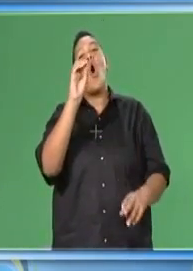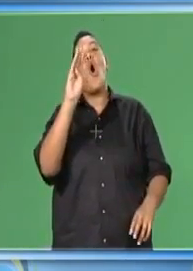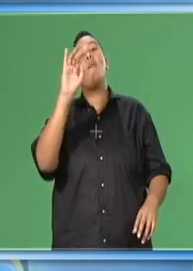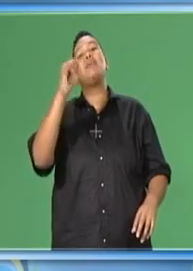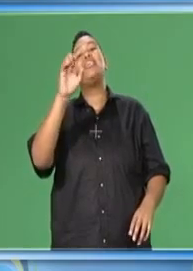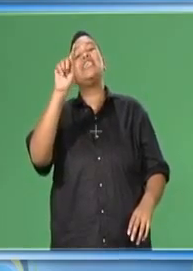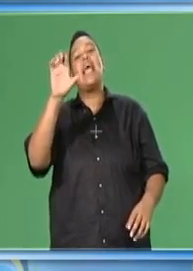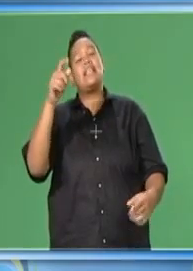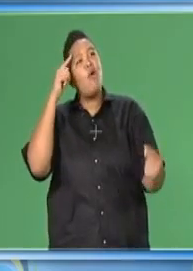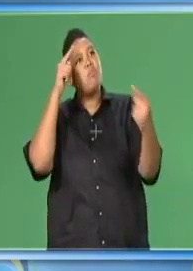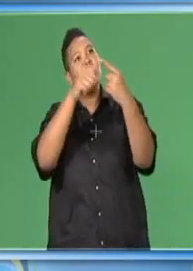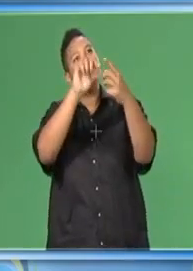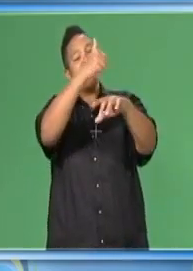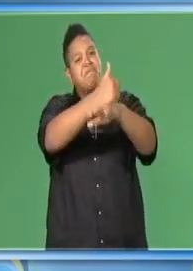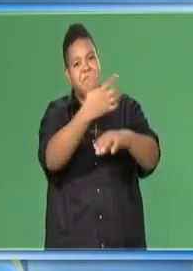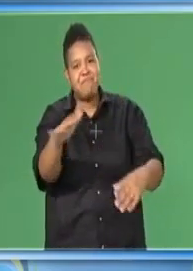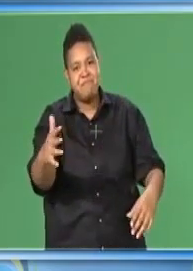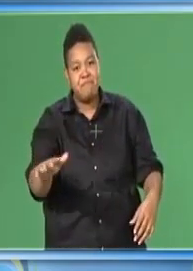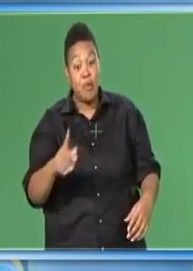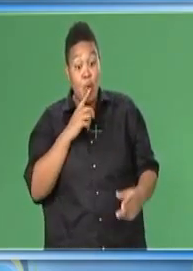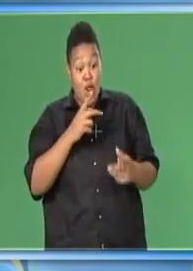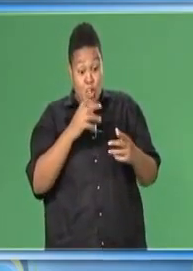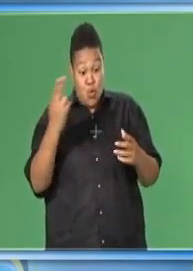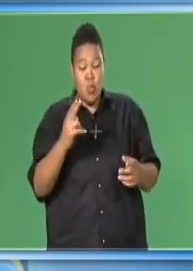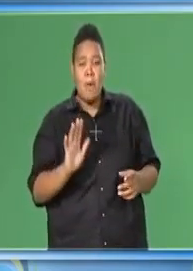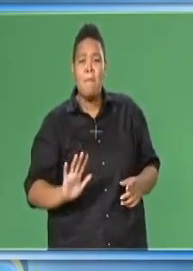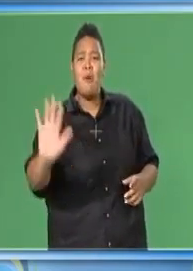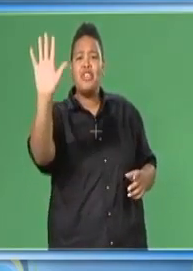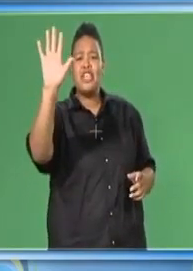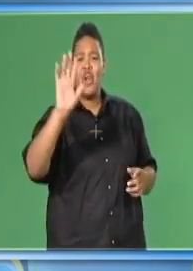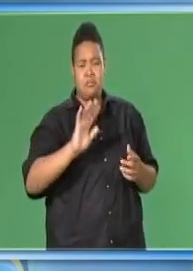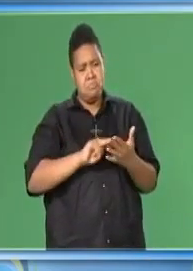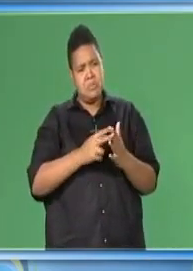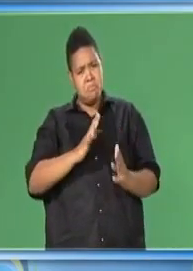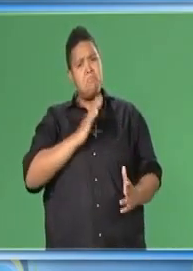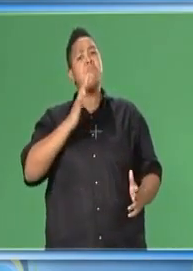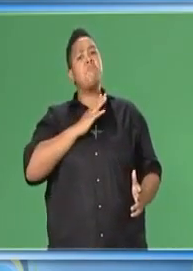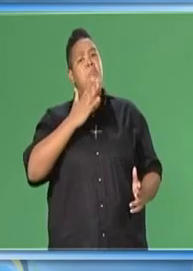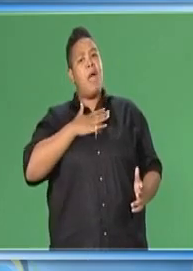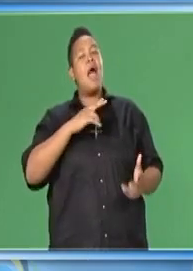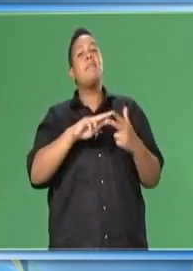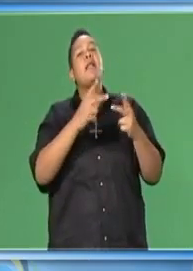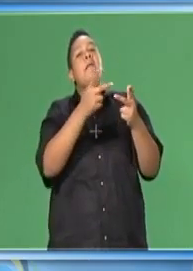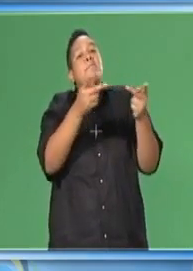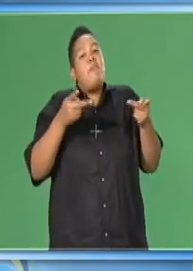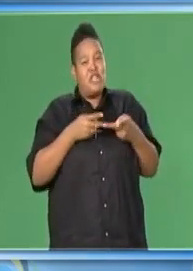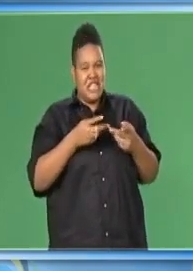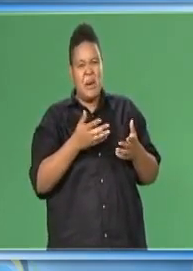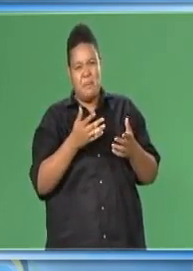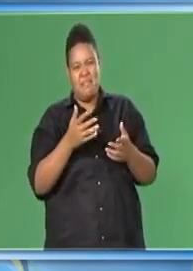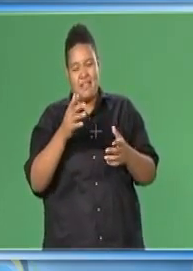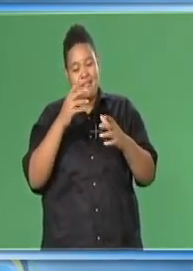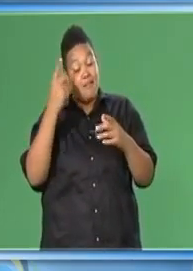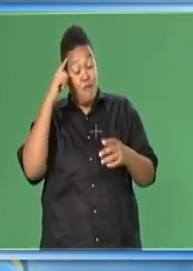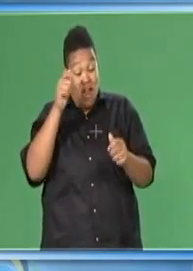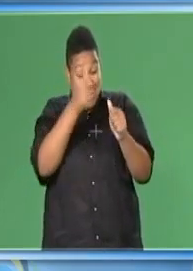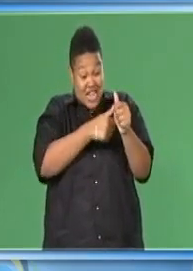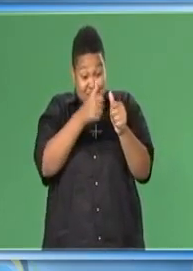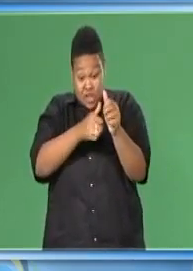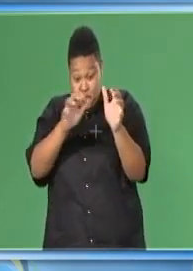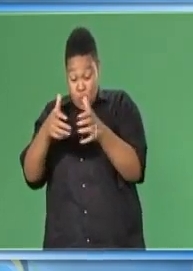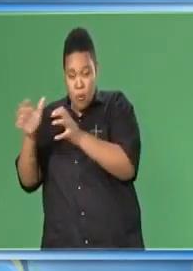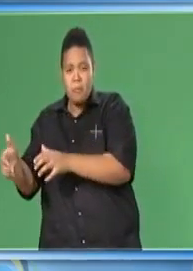shows possession, then it is used in the possessive case. To distinguish the cases, just remember, subjects carry